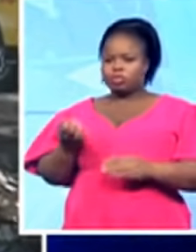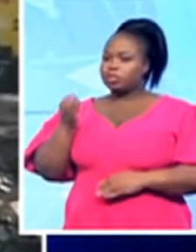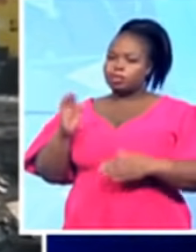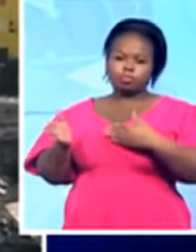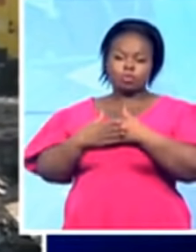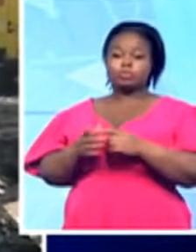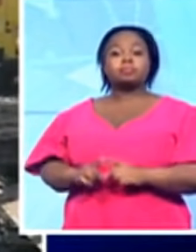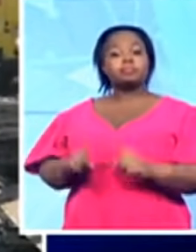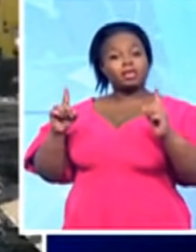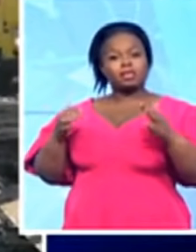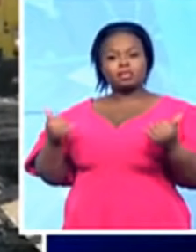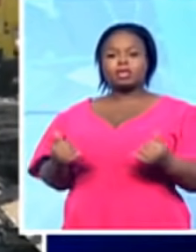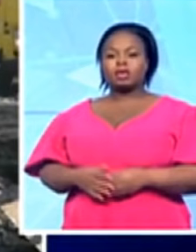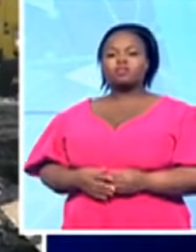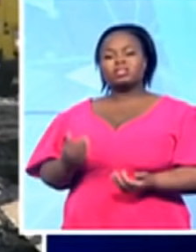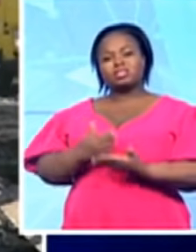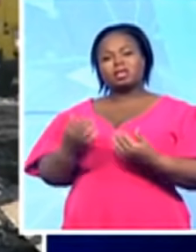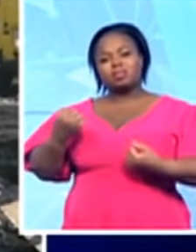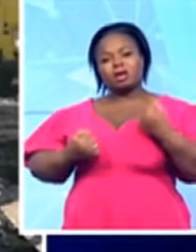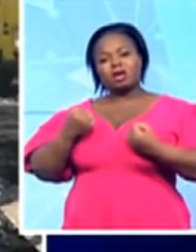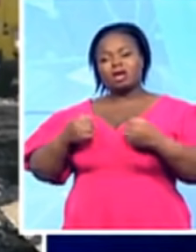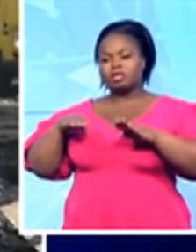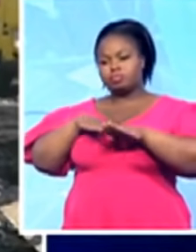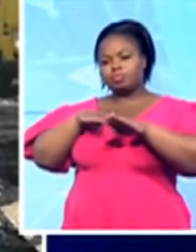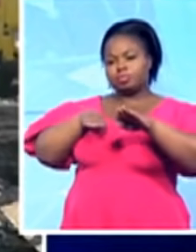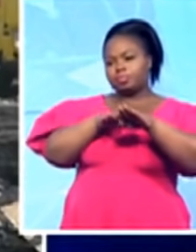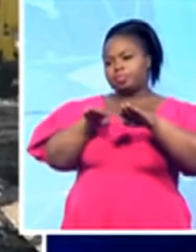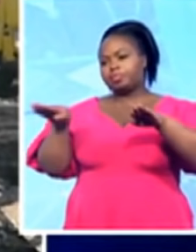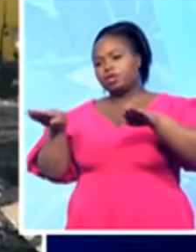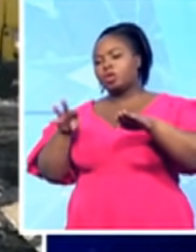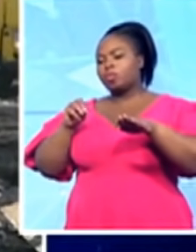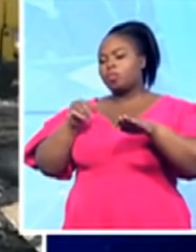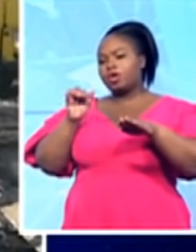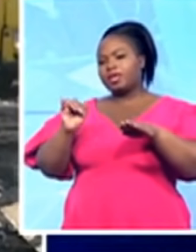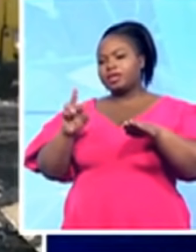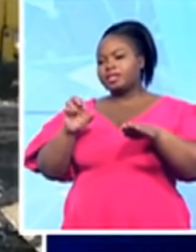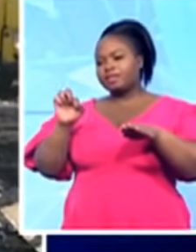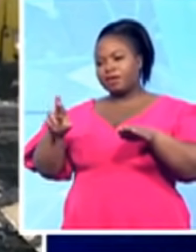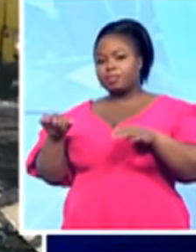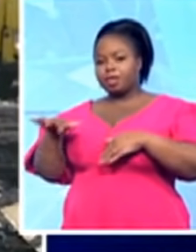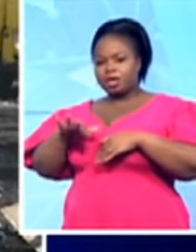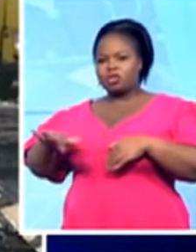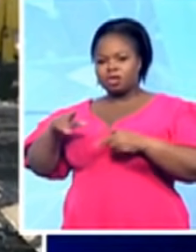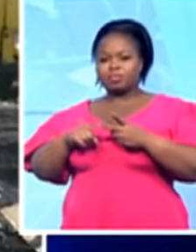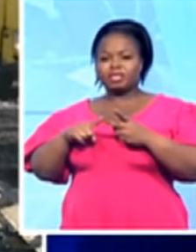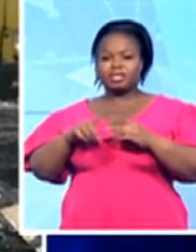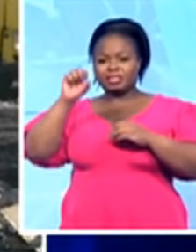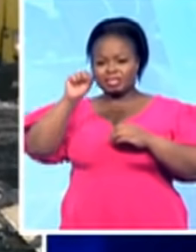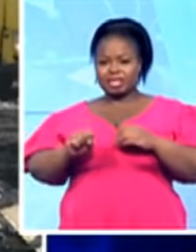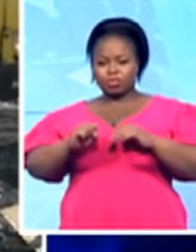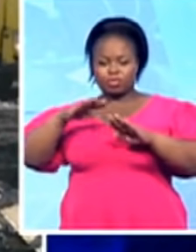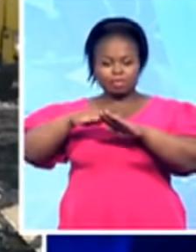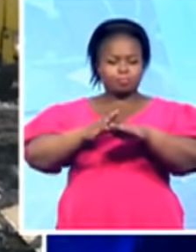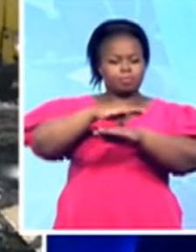are being diverted around the Mooi River area. Southbound traffic is being diverted at Midway, back on at Nottingham